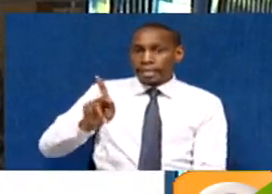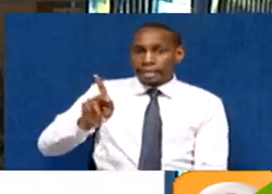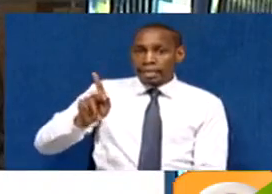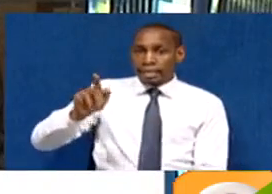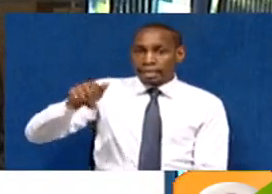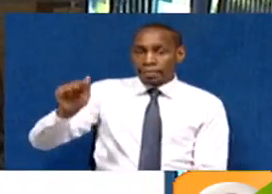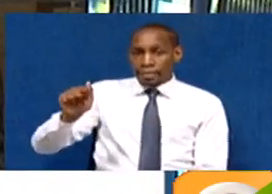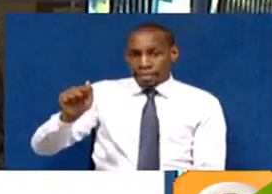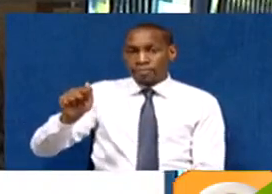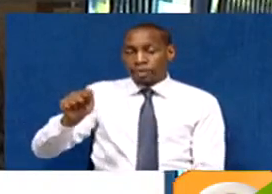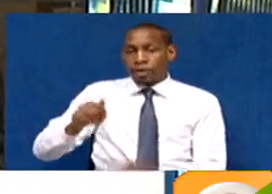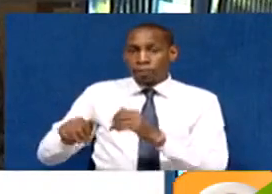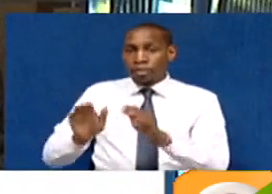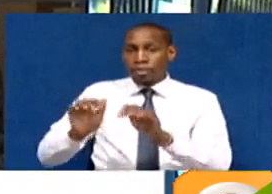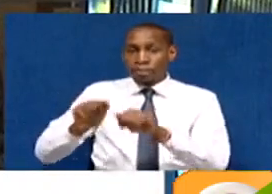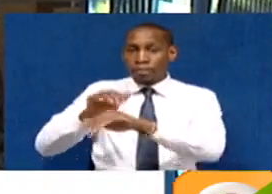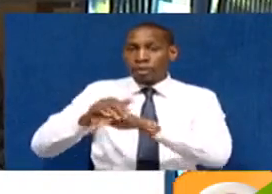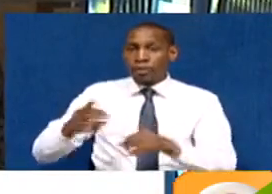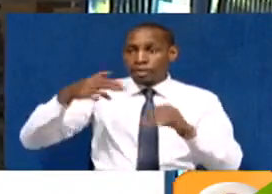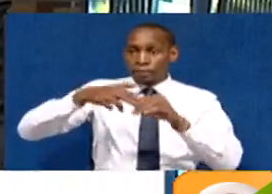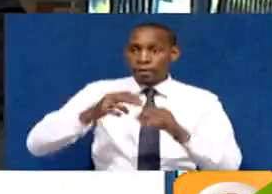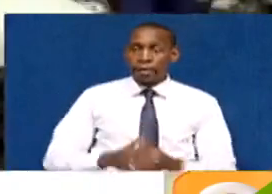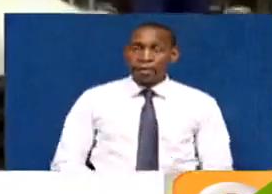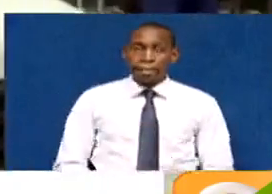Company for their turn to be given fuel.